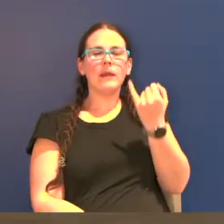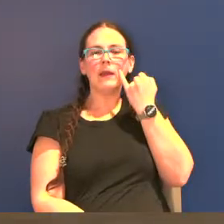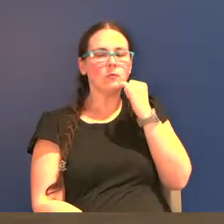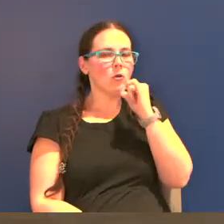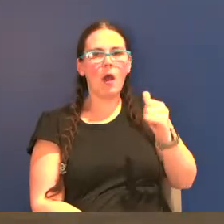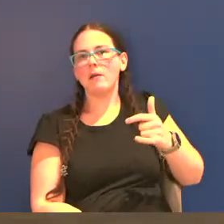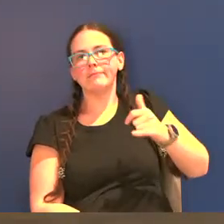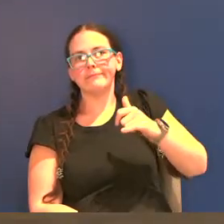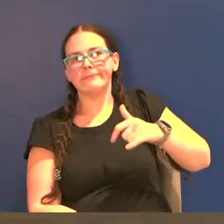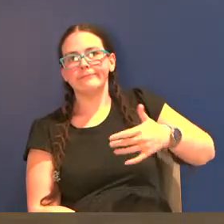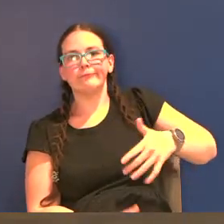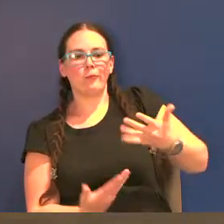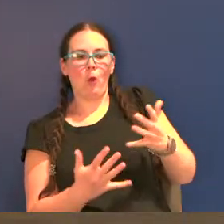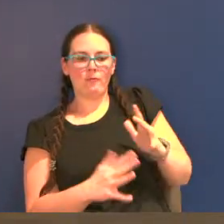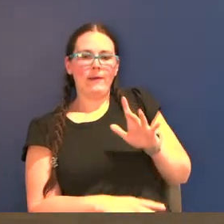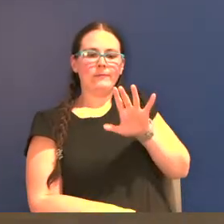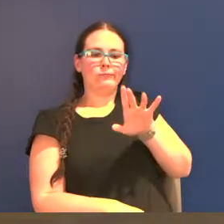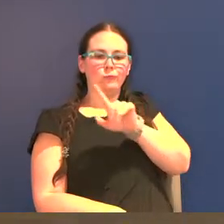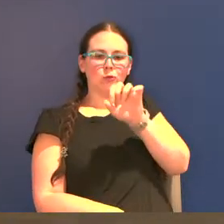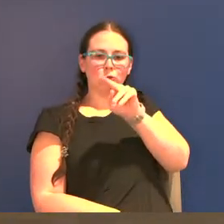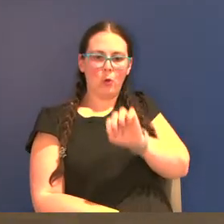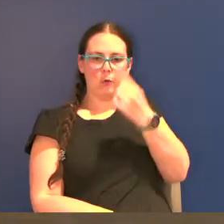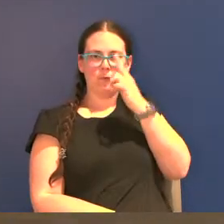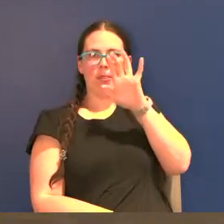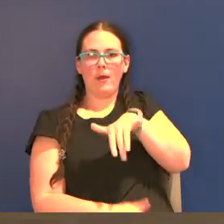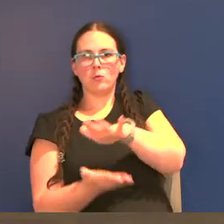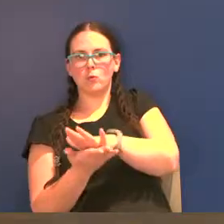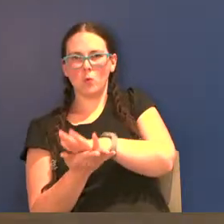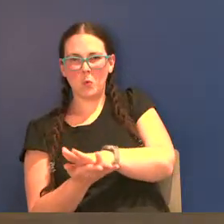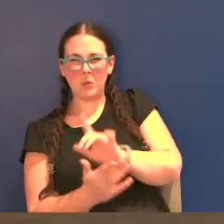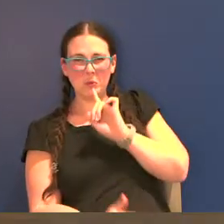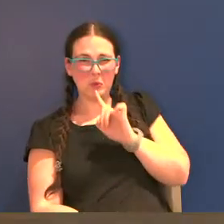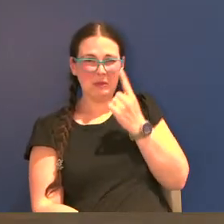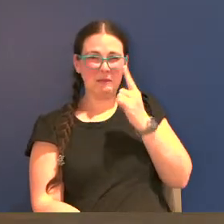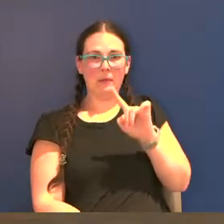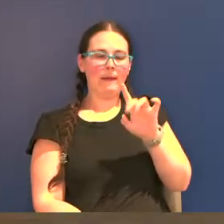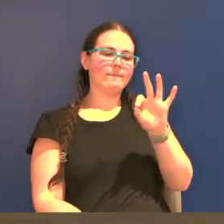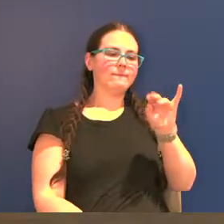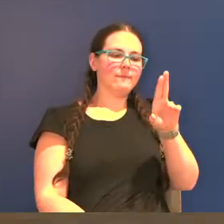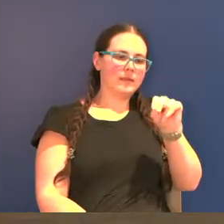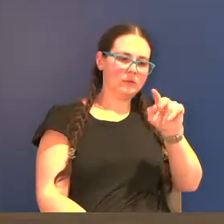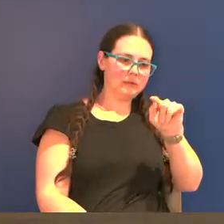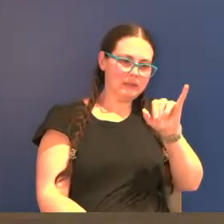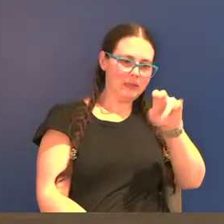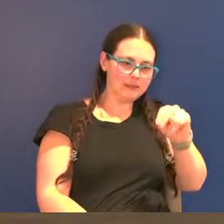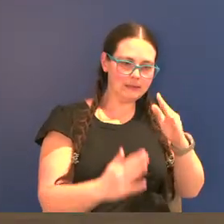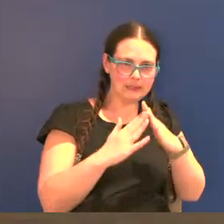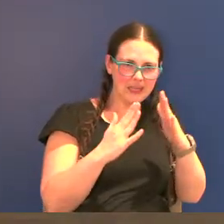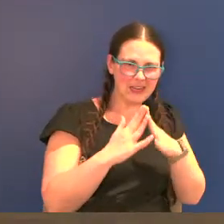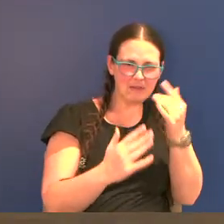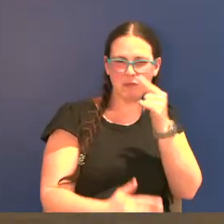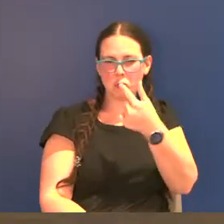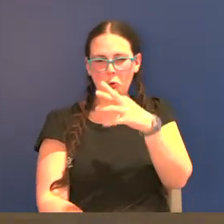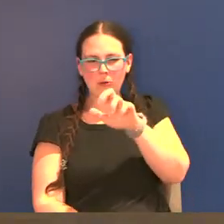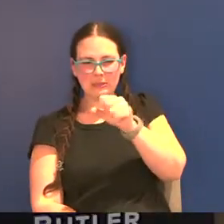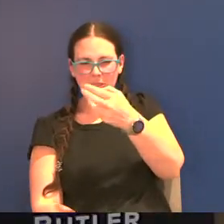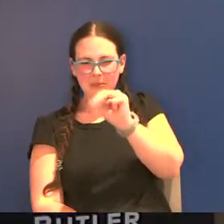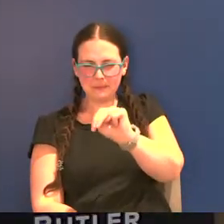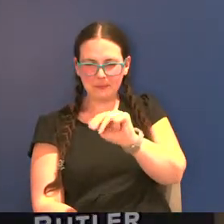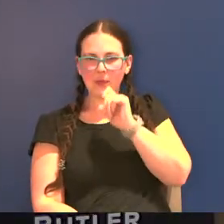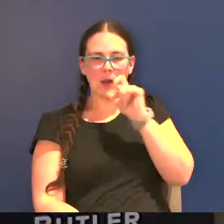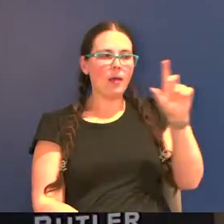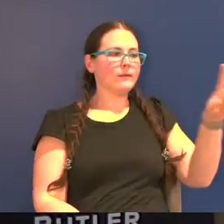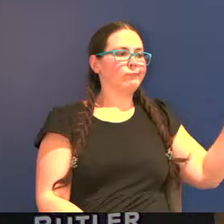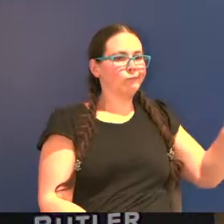really more of a service to the students in the community of Fountain City for students at Gresham, so they don't have to leave and go to another school. So they're not